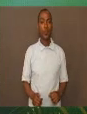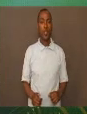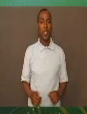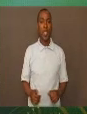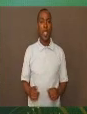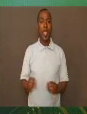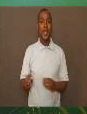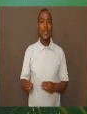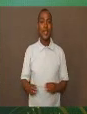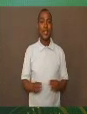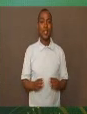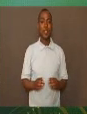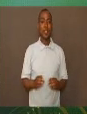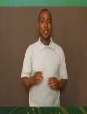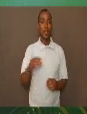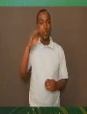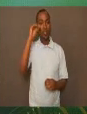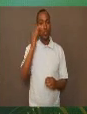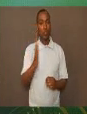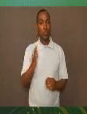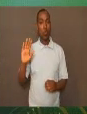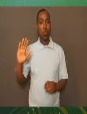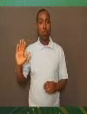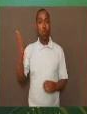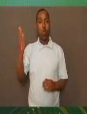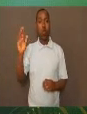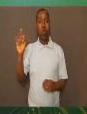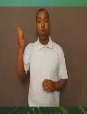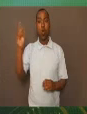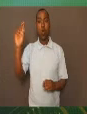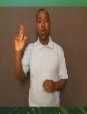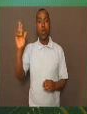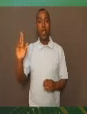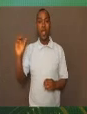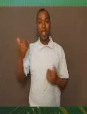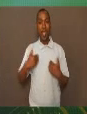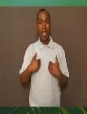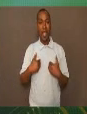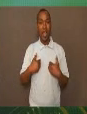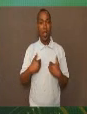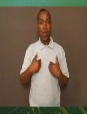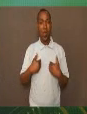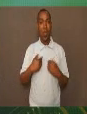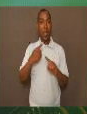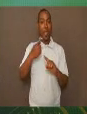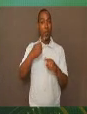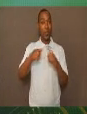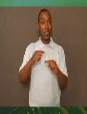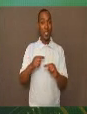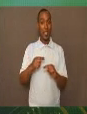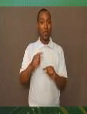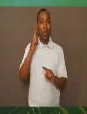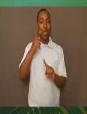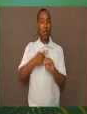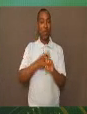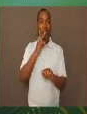Signs that a person has gonorrhea usually appear within a month,